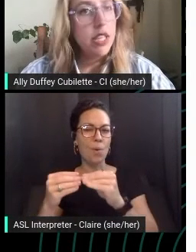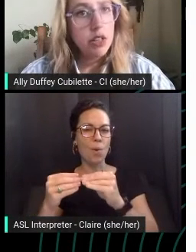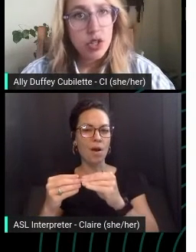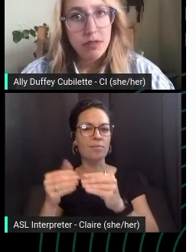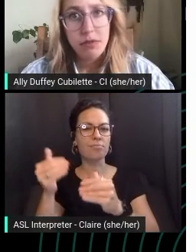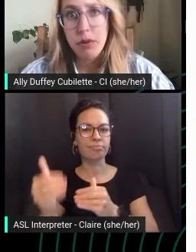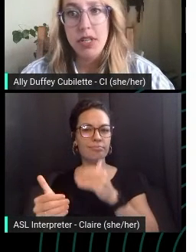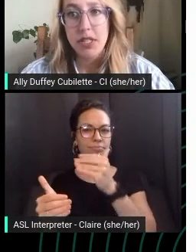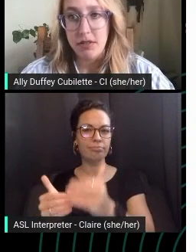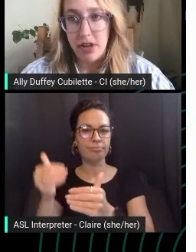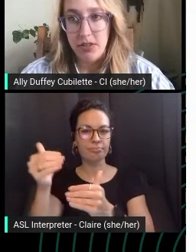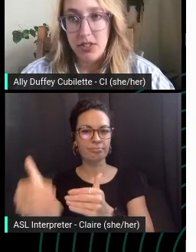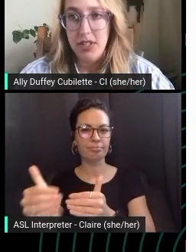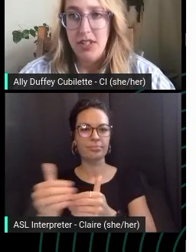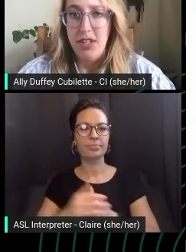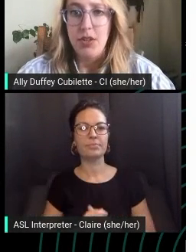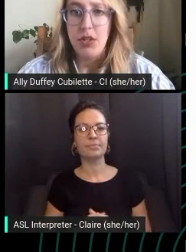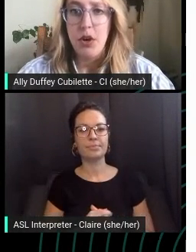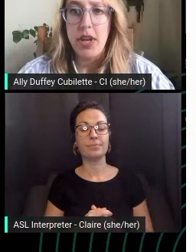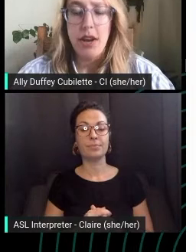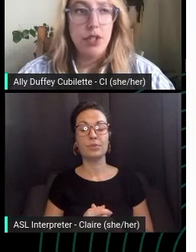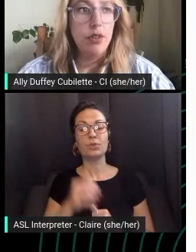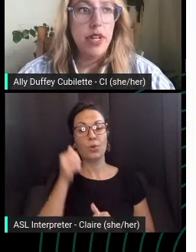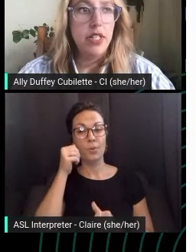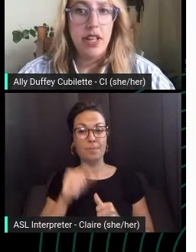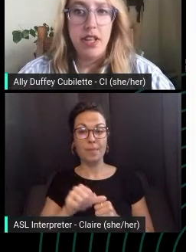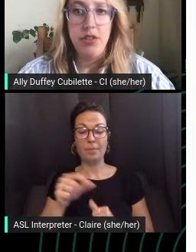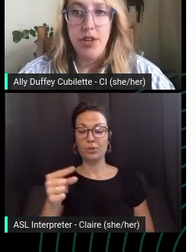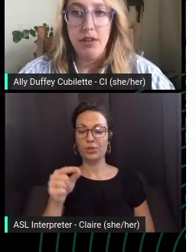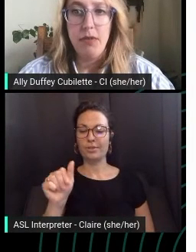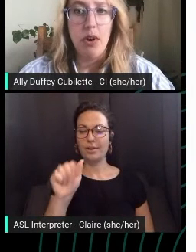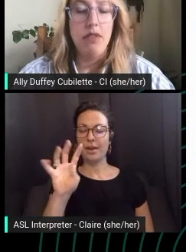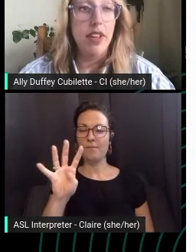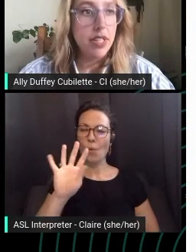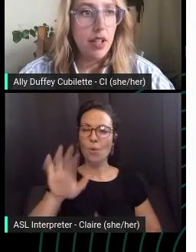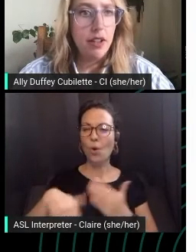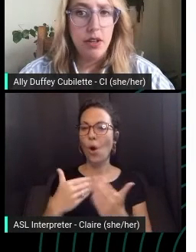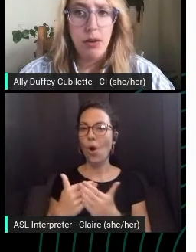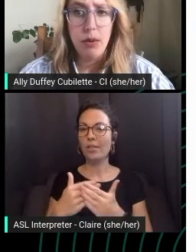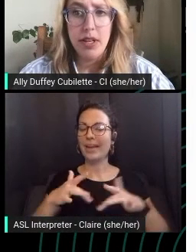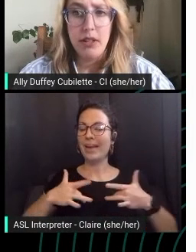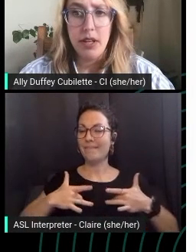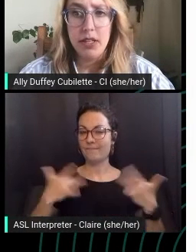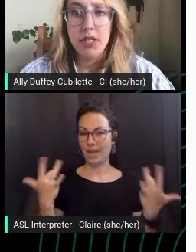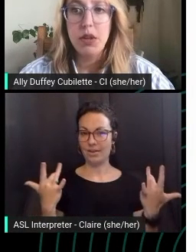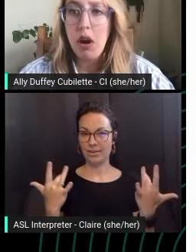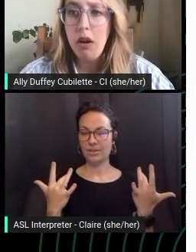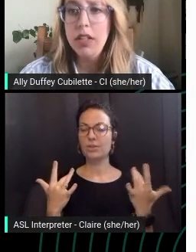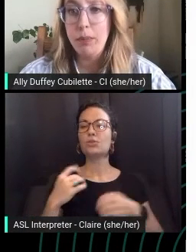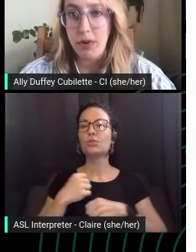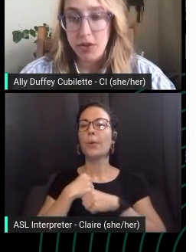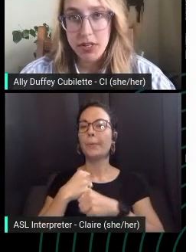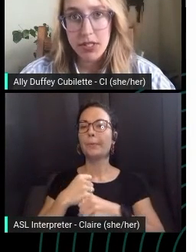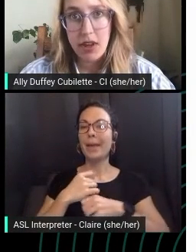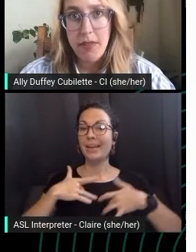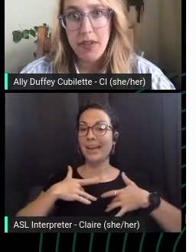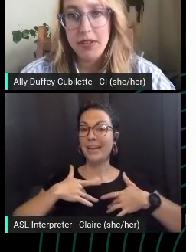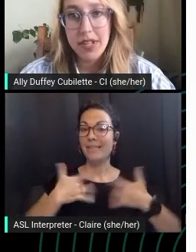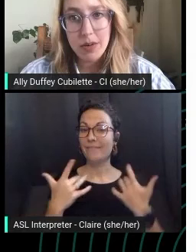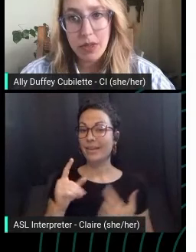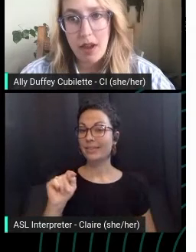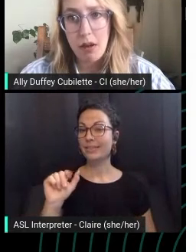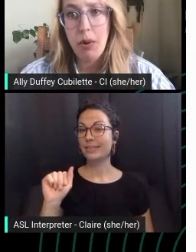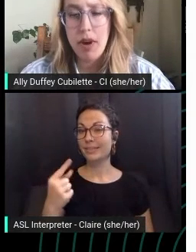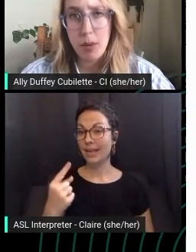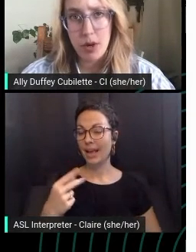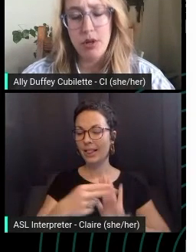earlier, everything in GA4 is an event. So we have to create a GA4 event tag in Google Analytics, call it purchase, and then